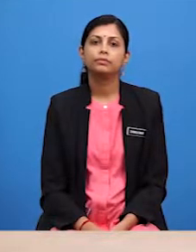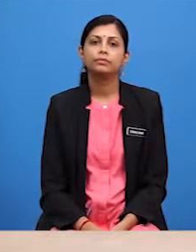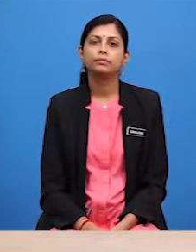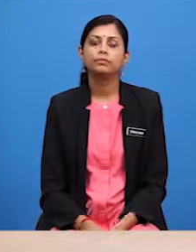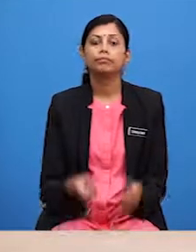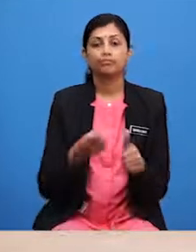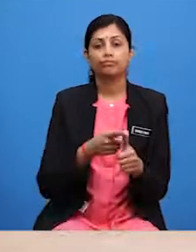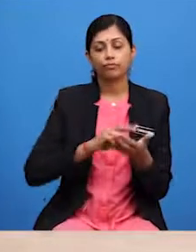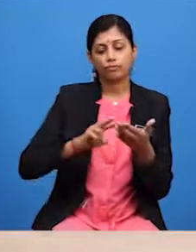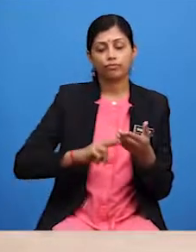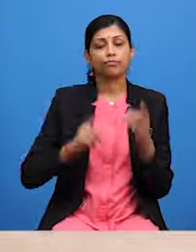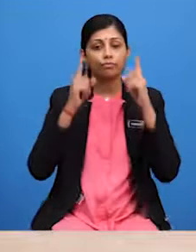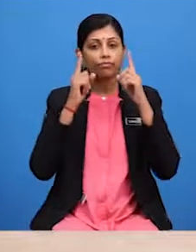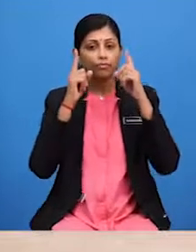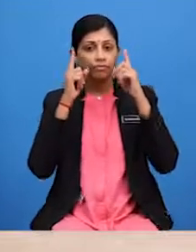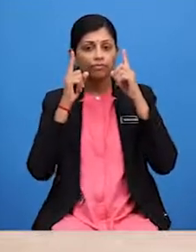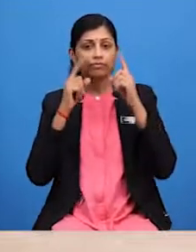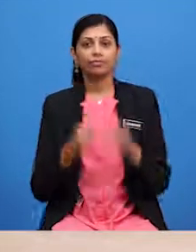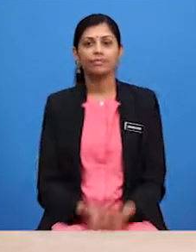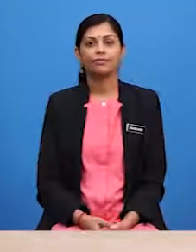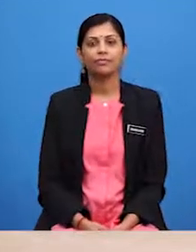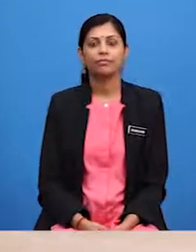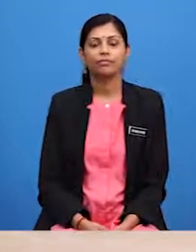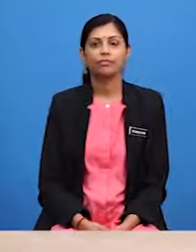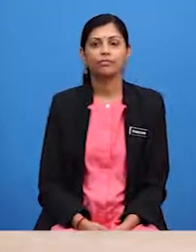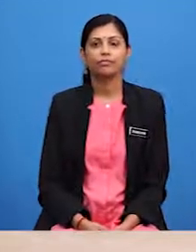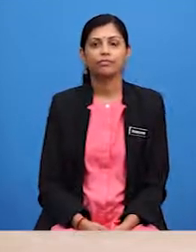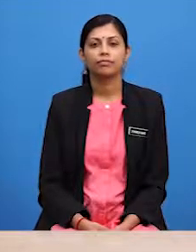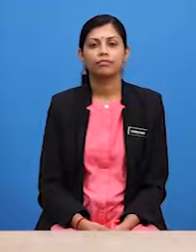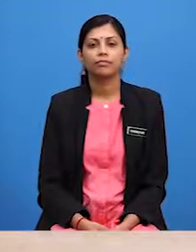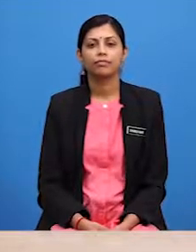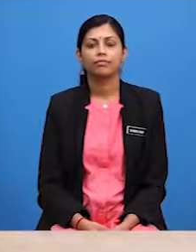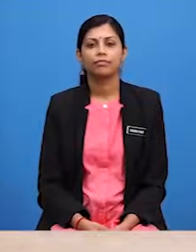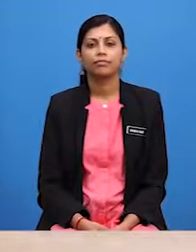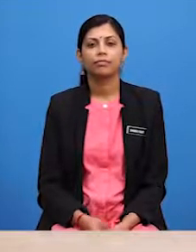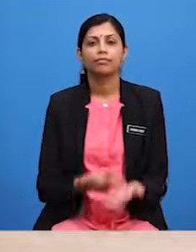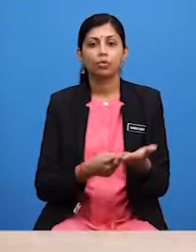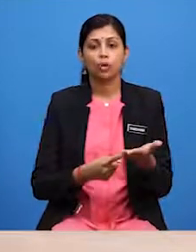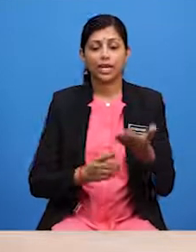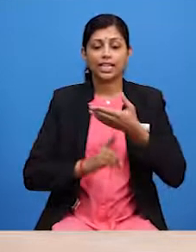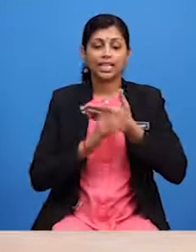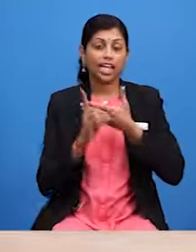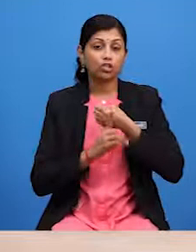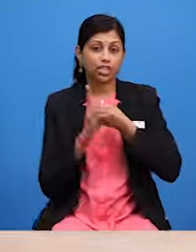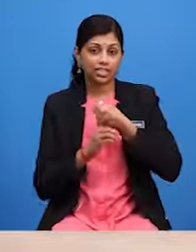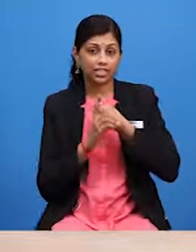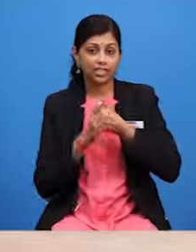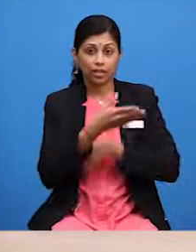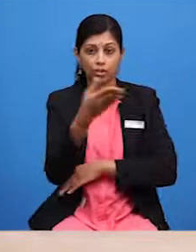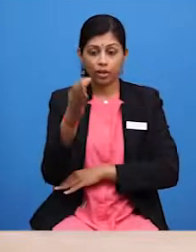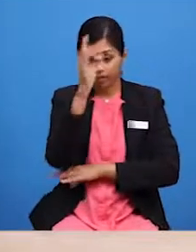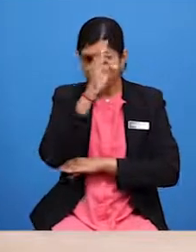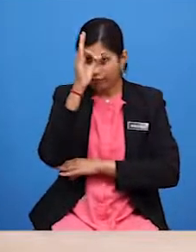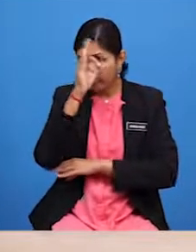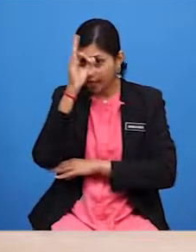the following text. What are some of the dangers that you can identify?